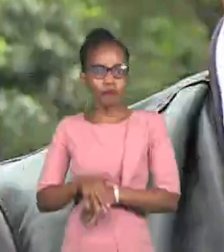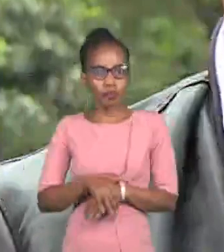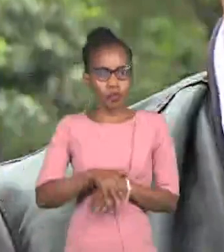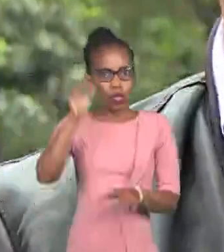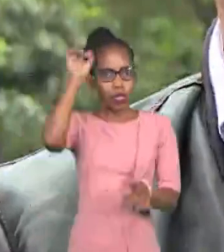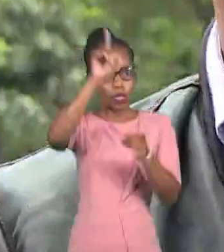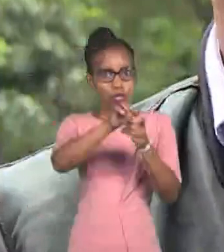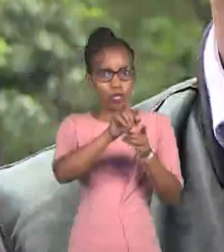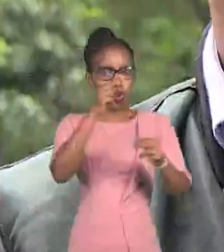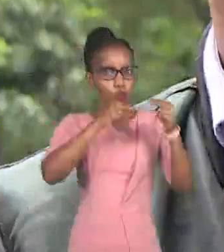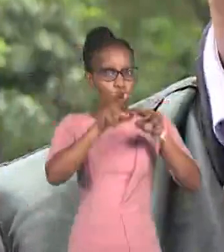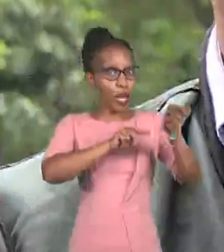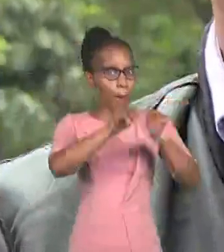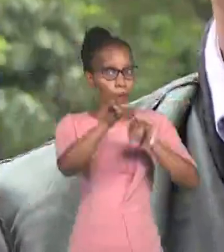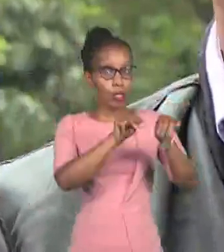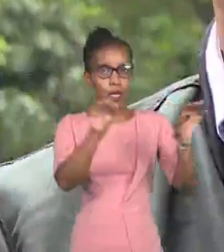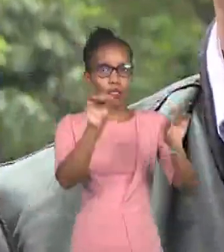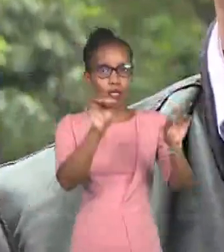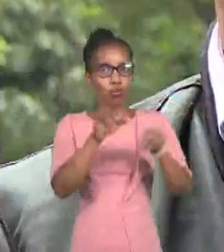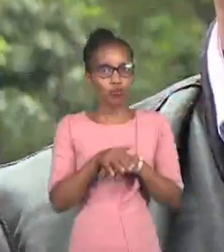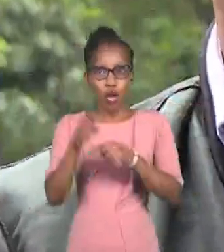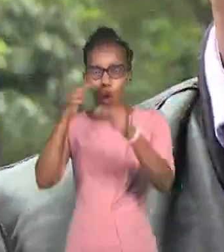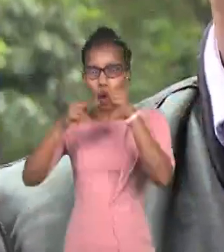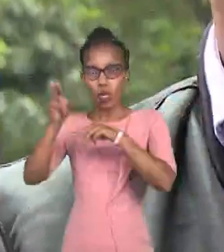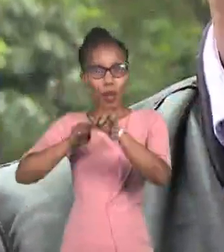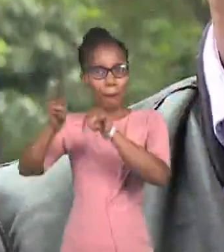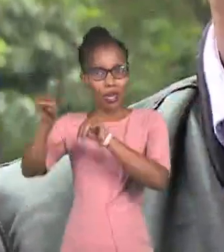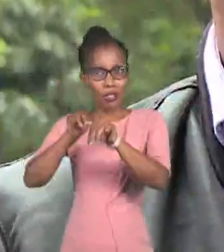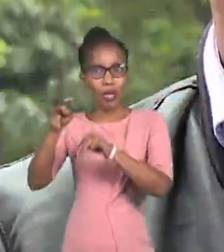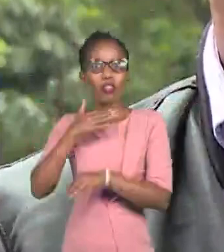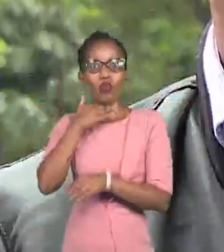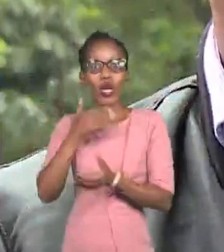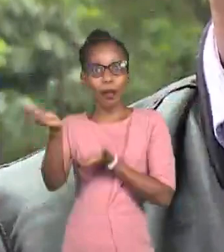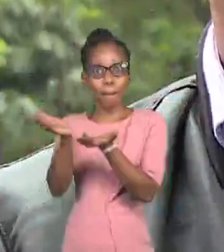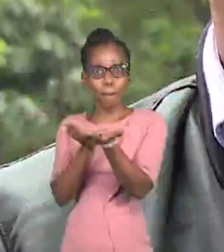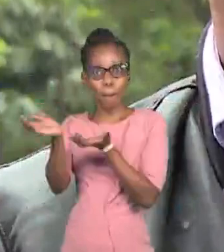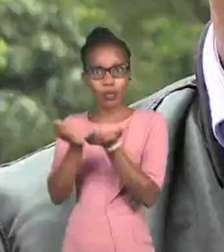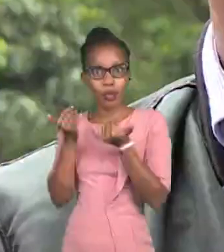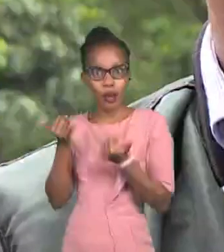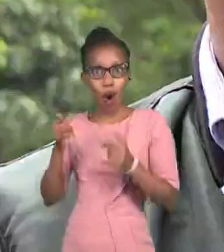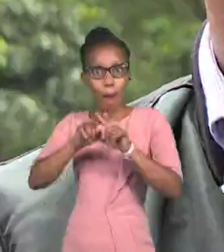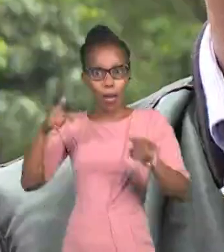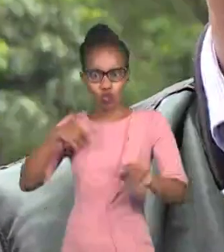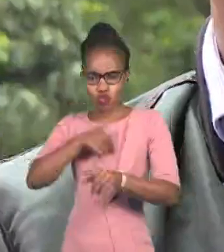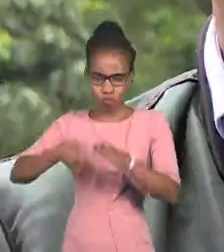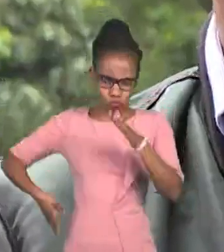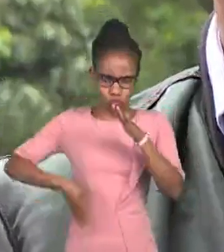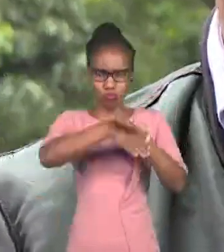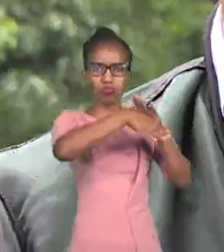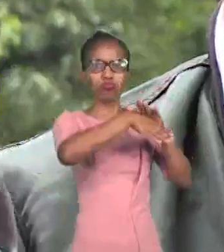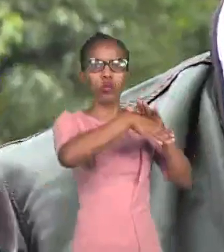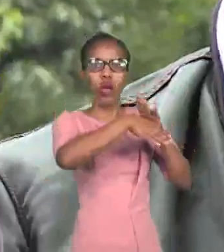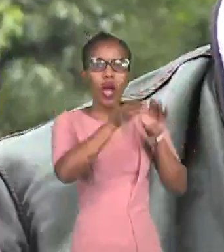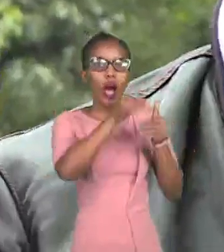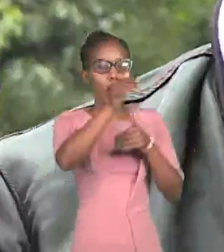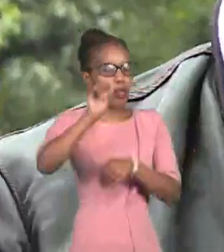hotel management. The hotel management are in need of business at this time. But we were kicked out of that hotel apparently after